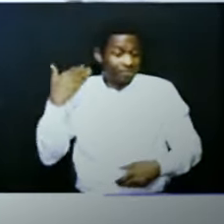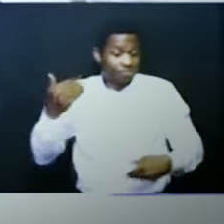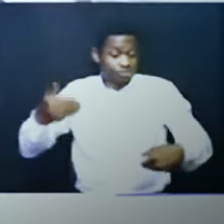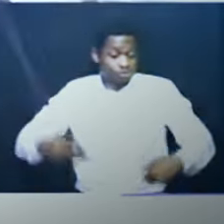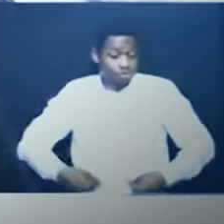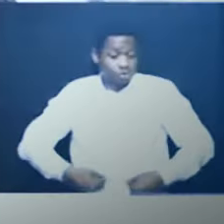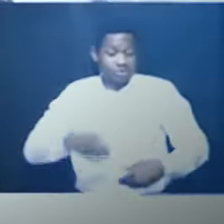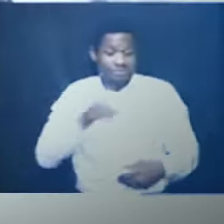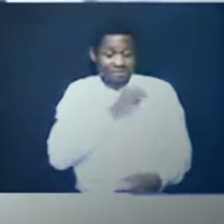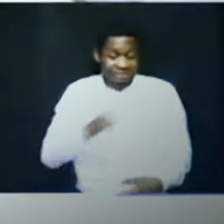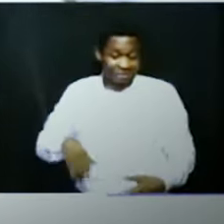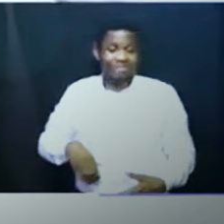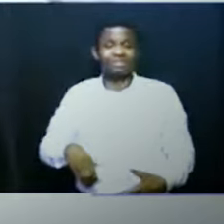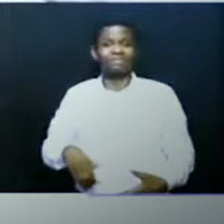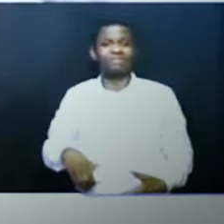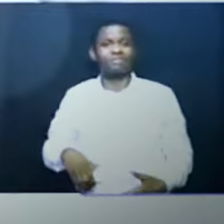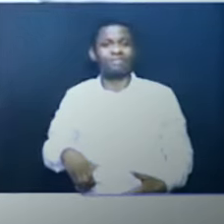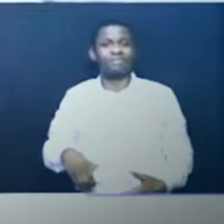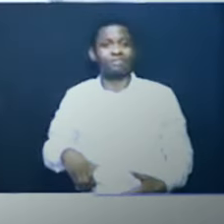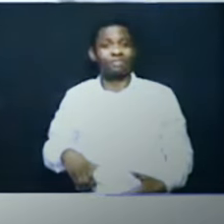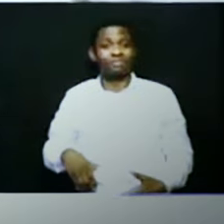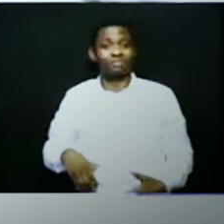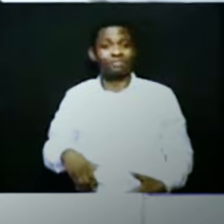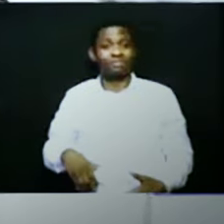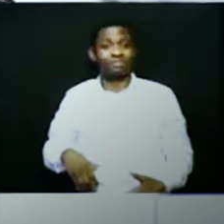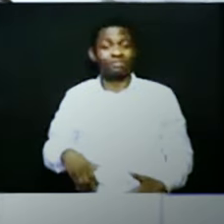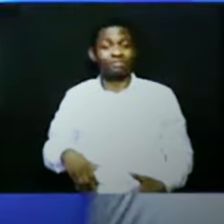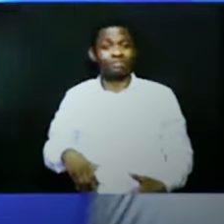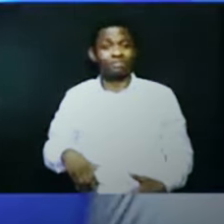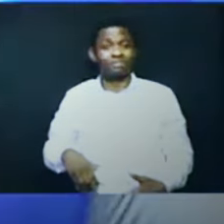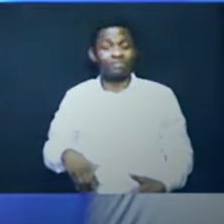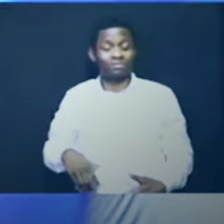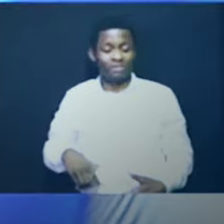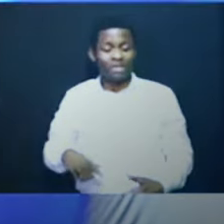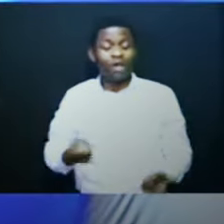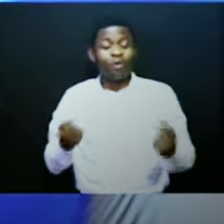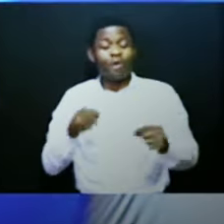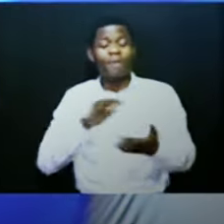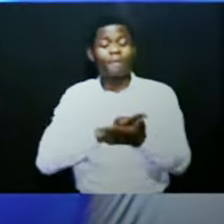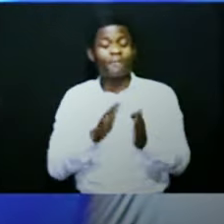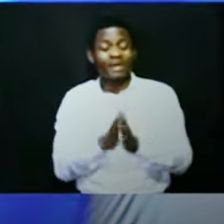underage. Now listen, once you are born again, you come of age.